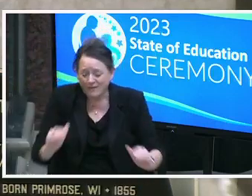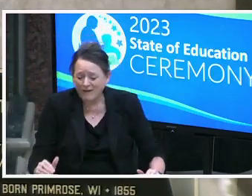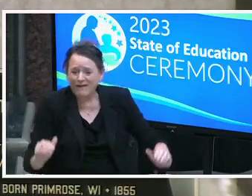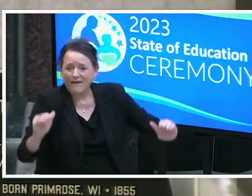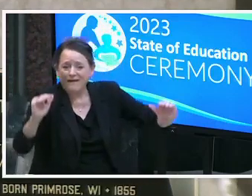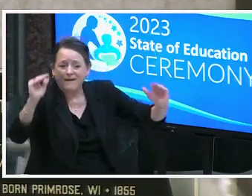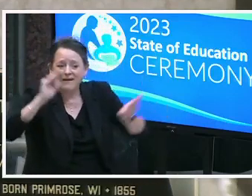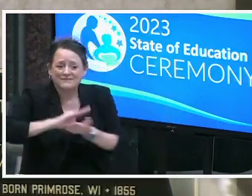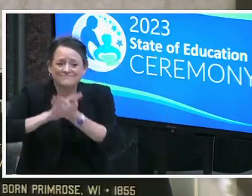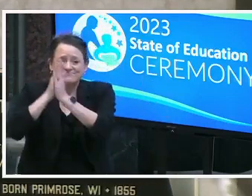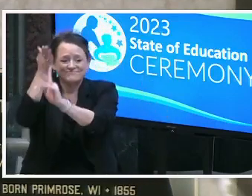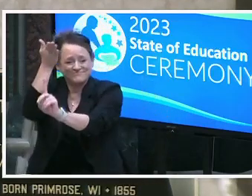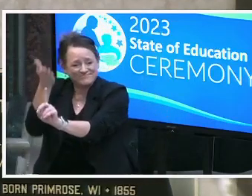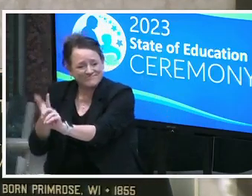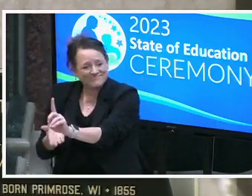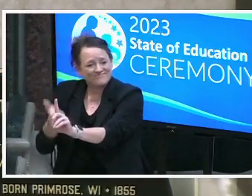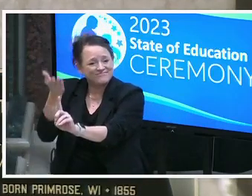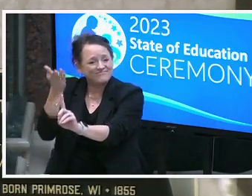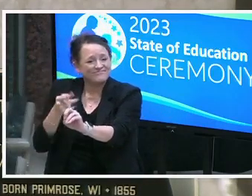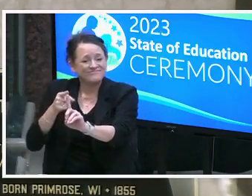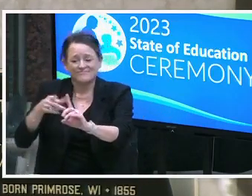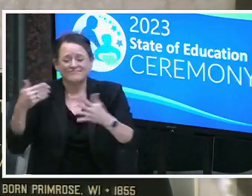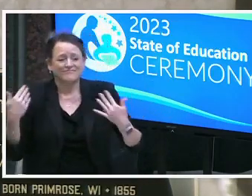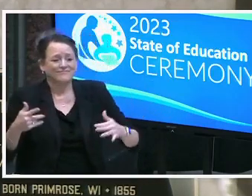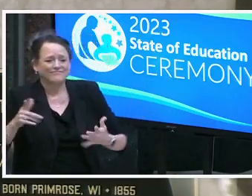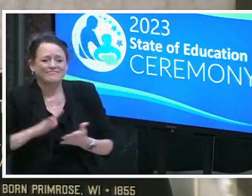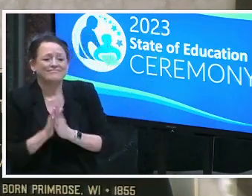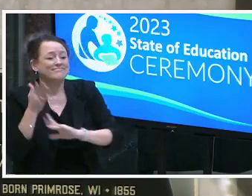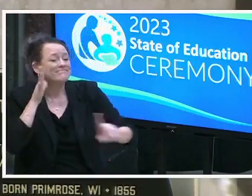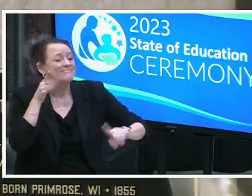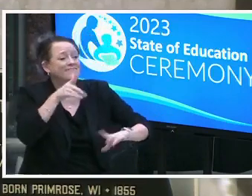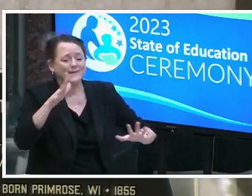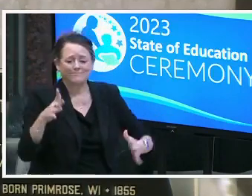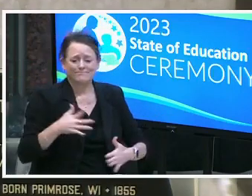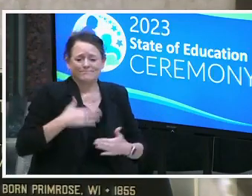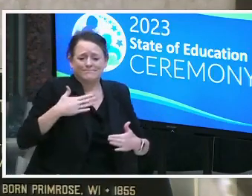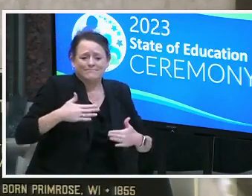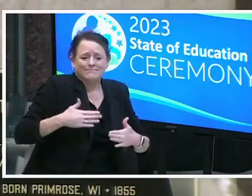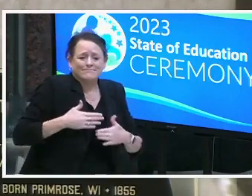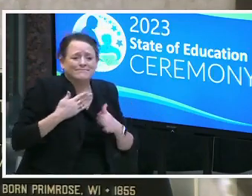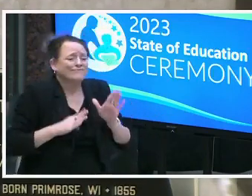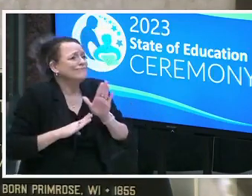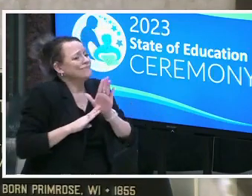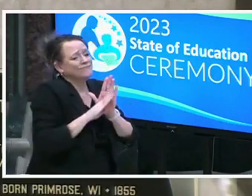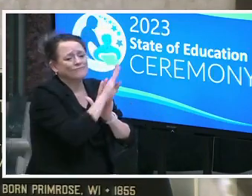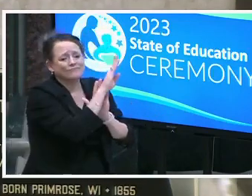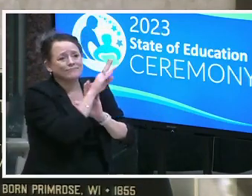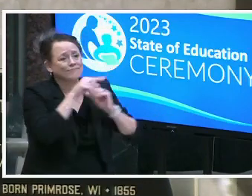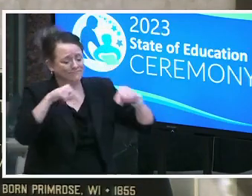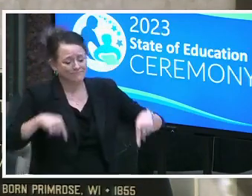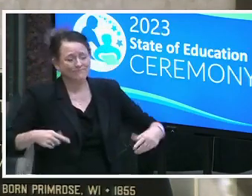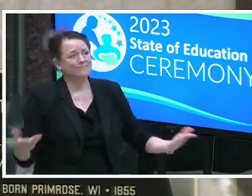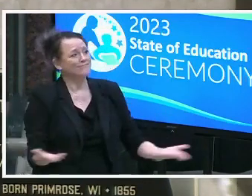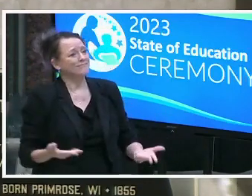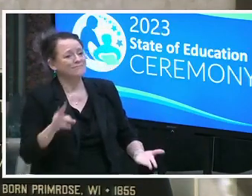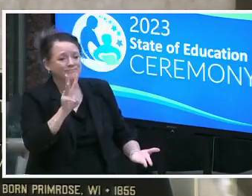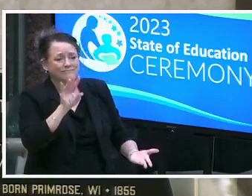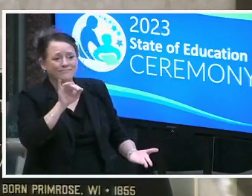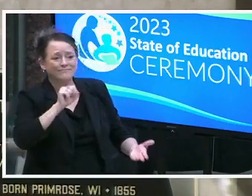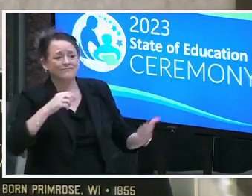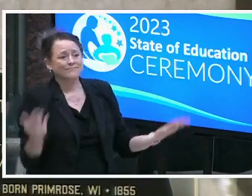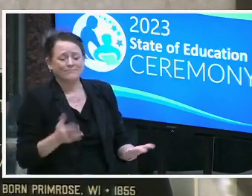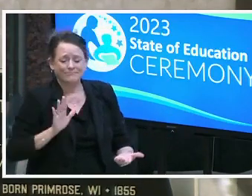place, this new school, this new state to call home. The diversity they bring to our